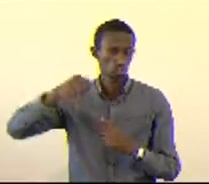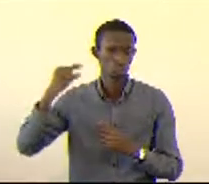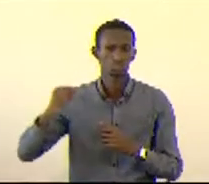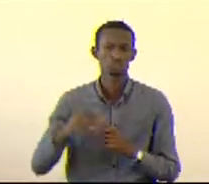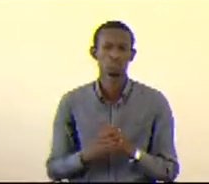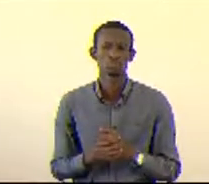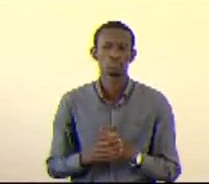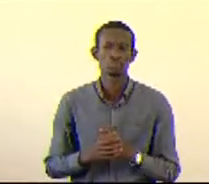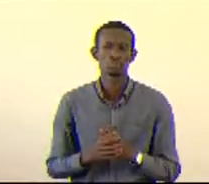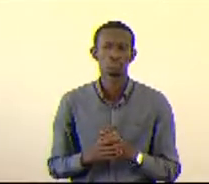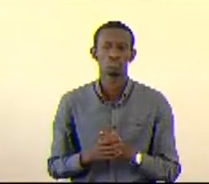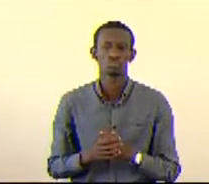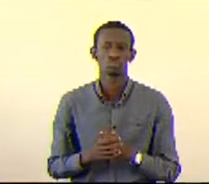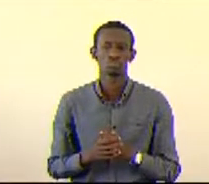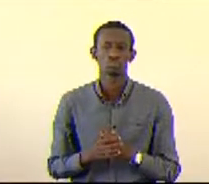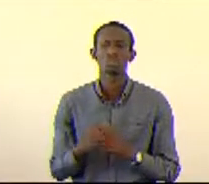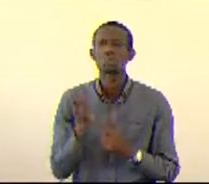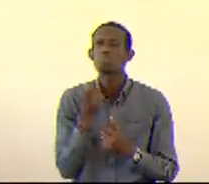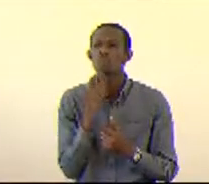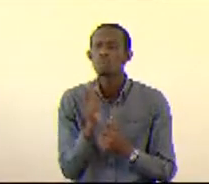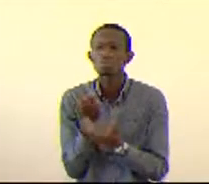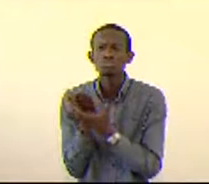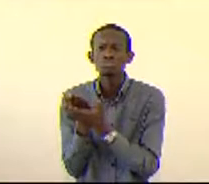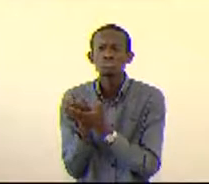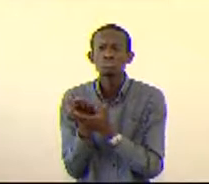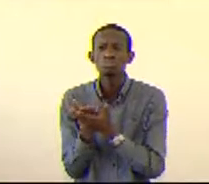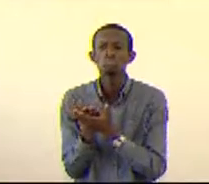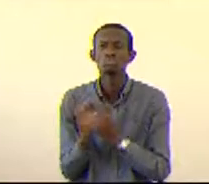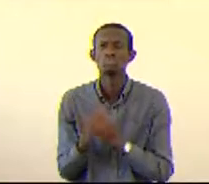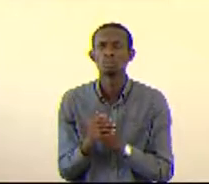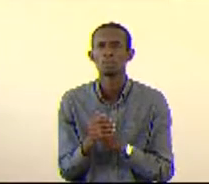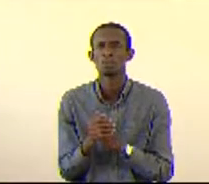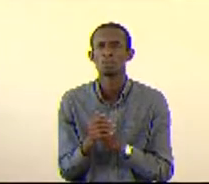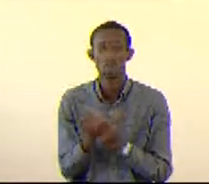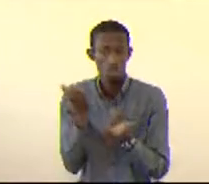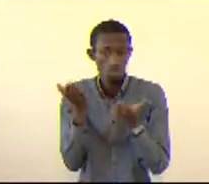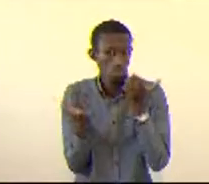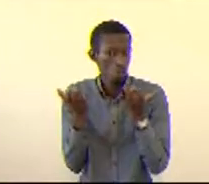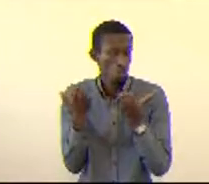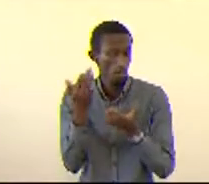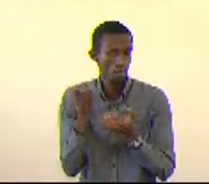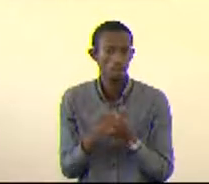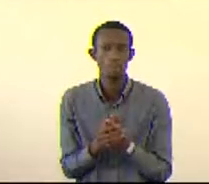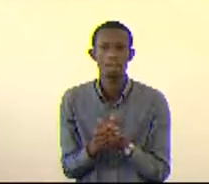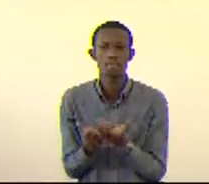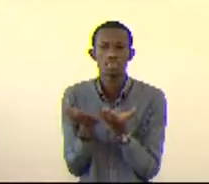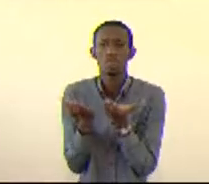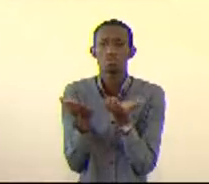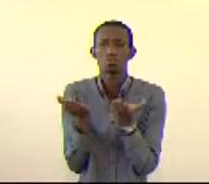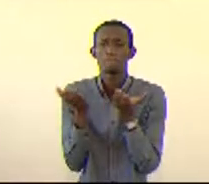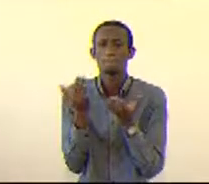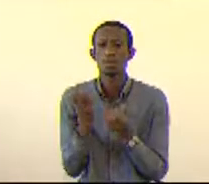much heat is needed to change 2 kilograms? So it means mass here is 2 kilograms.